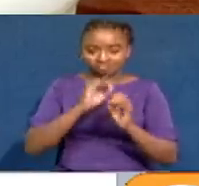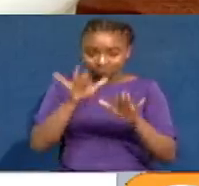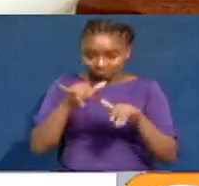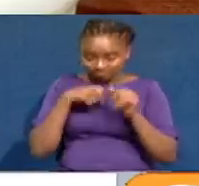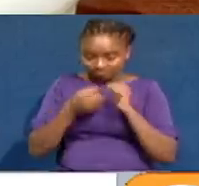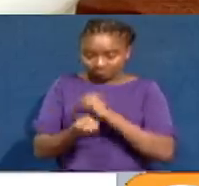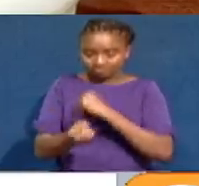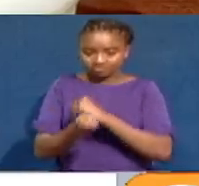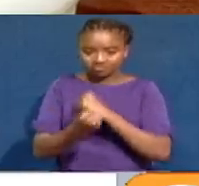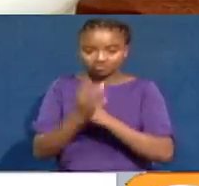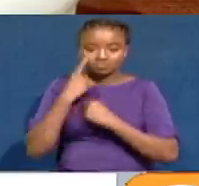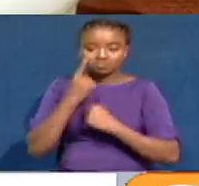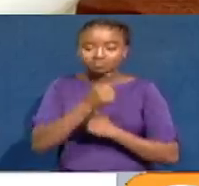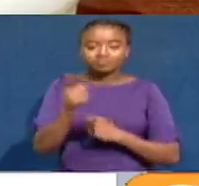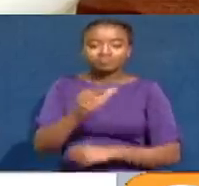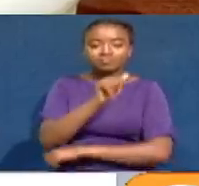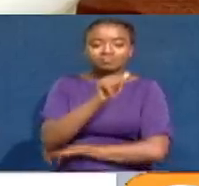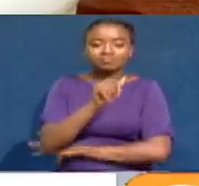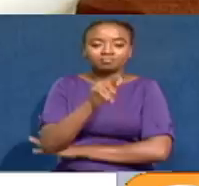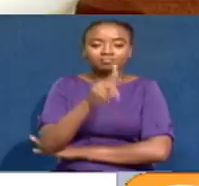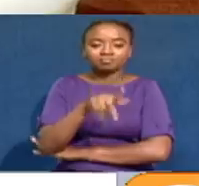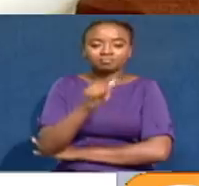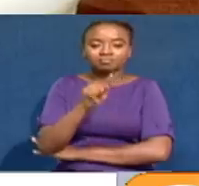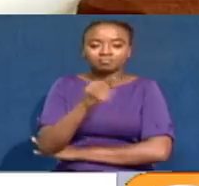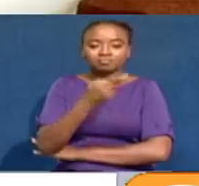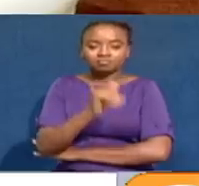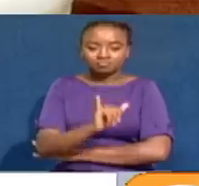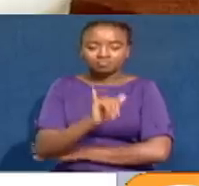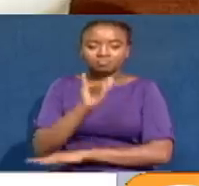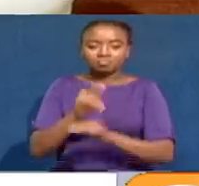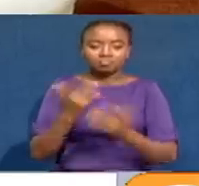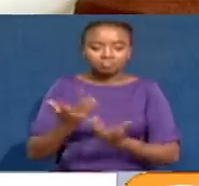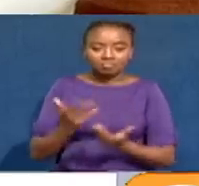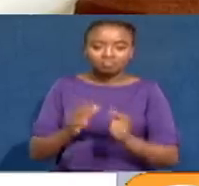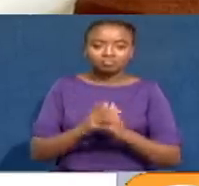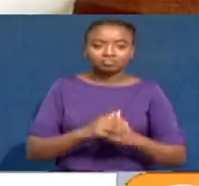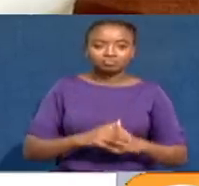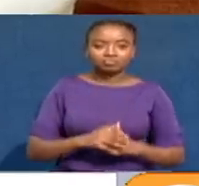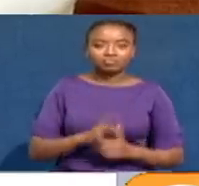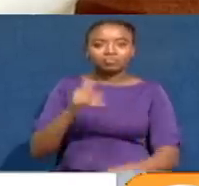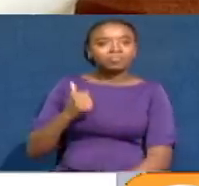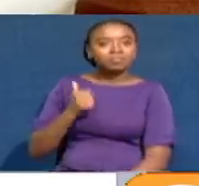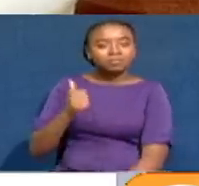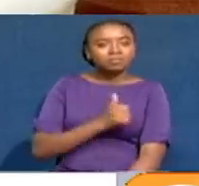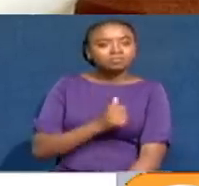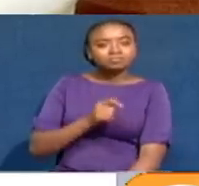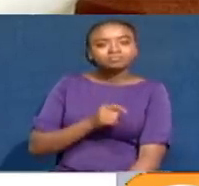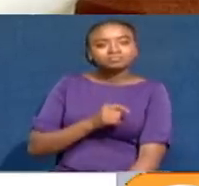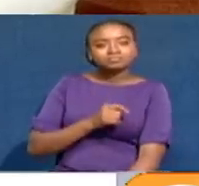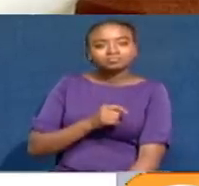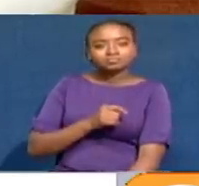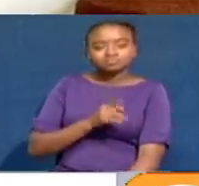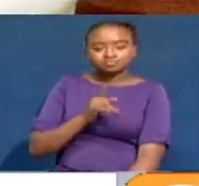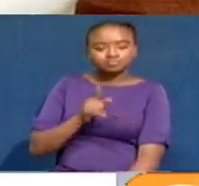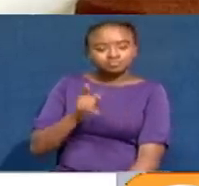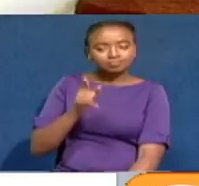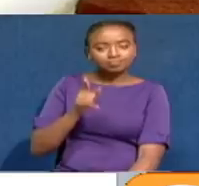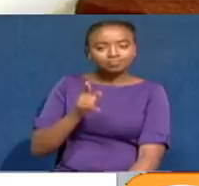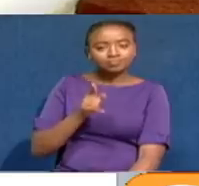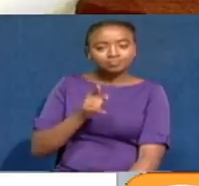you see where actually apathy is coming from. Jeff, the kind of debt that this regime has